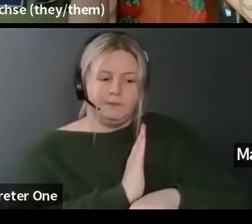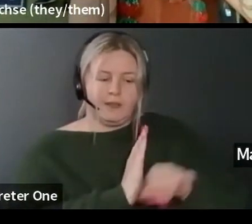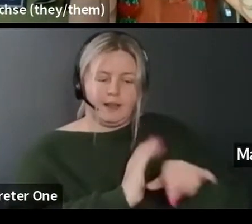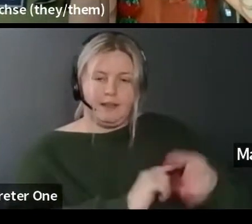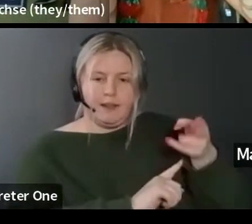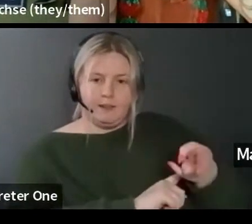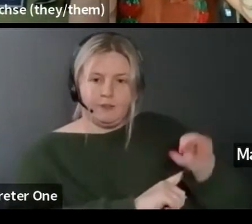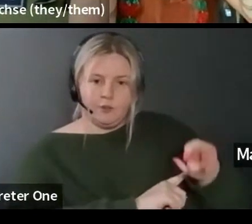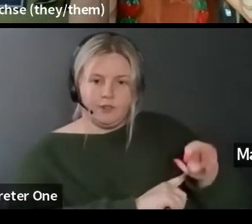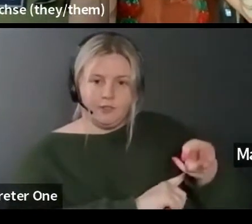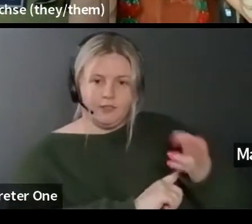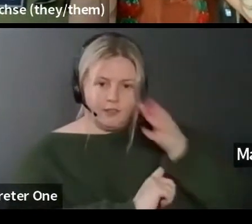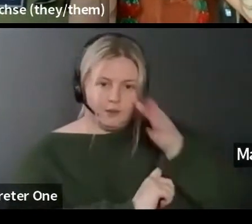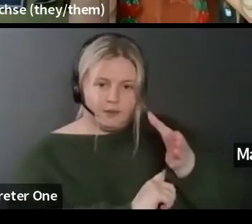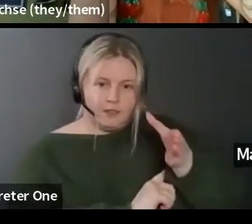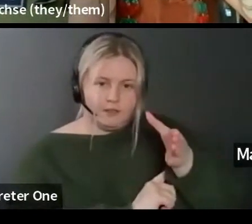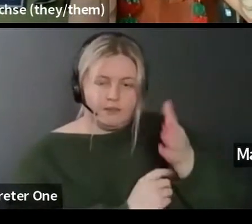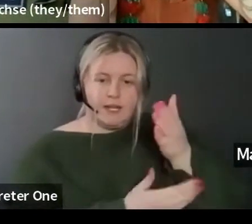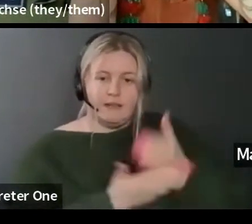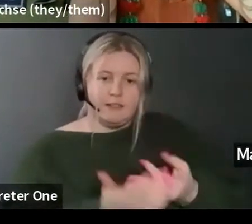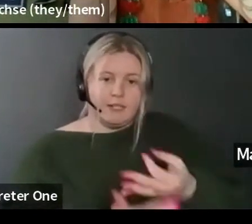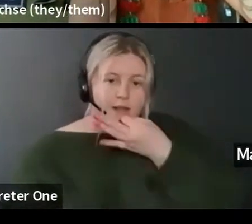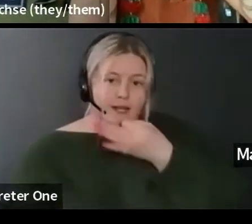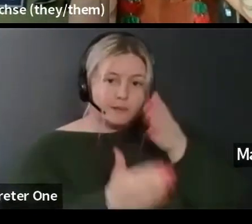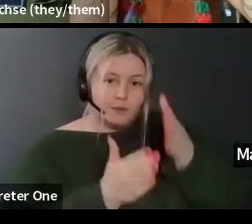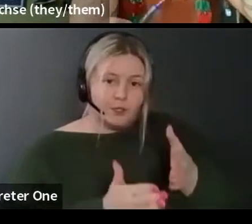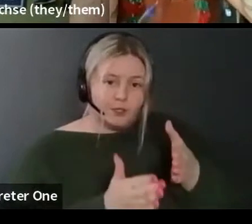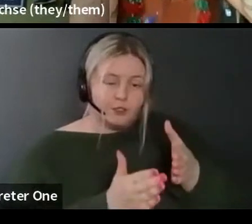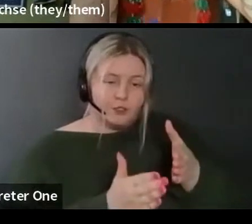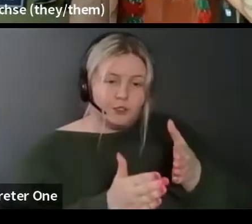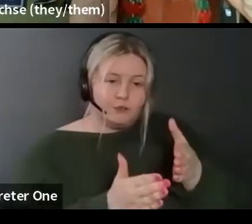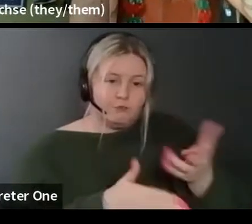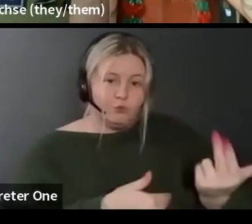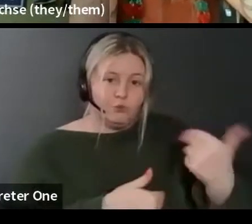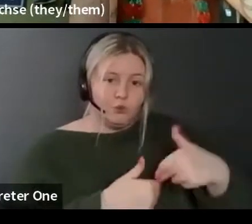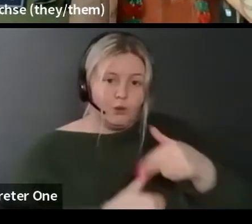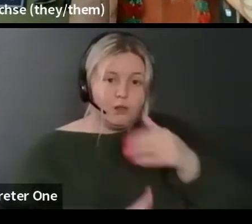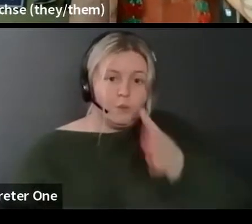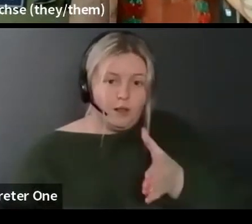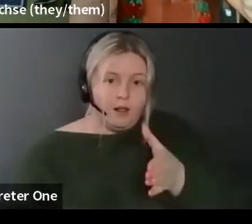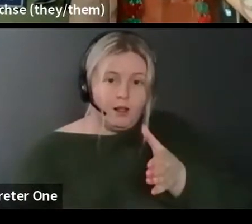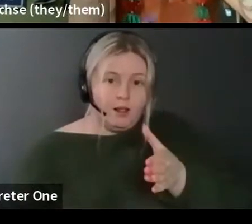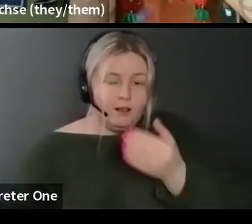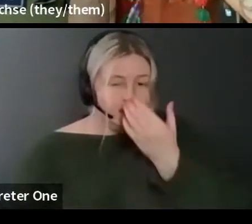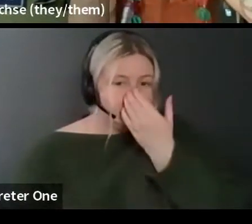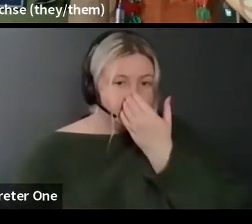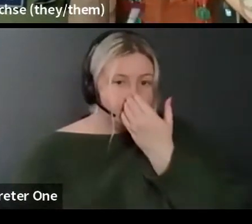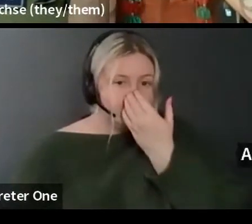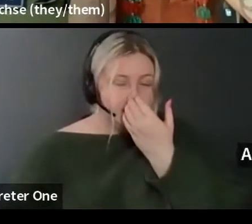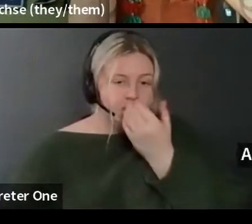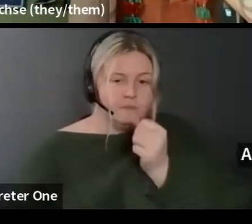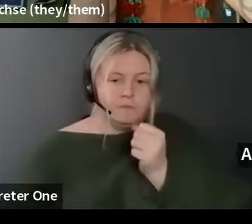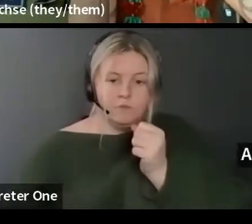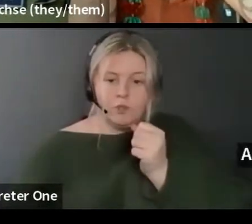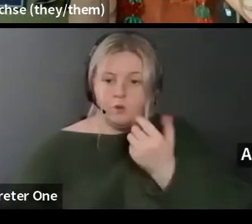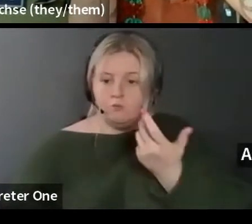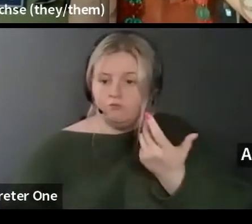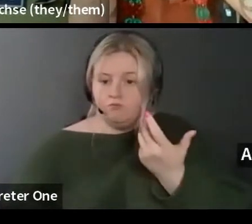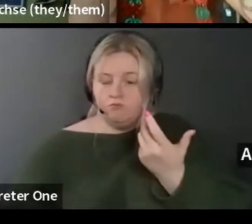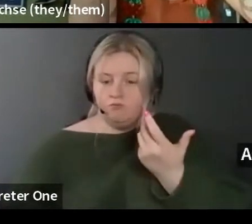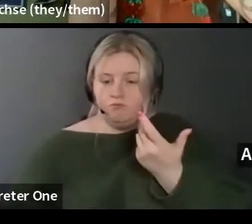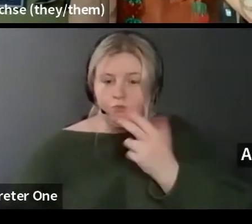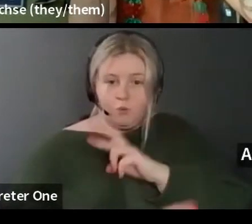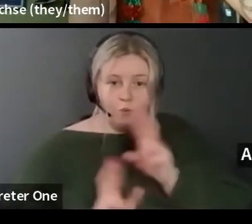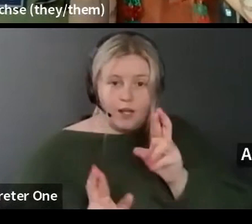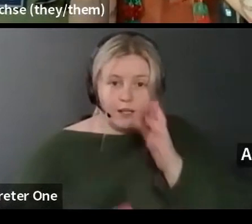have some experts on board with us. And so stay tuned. Be ready